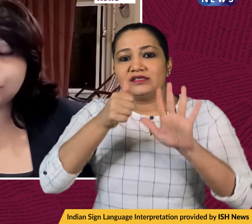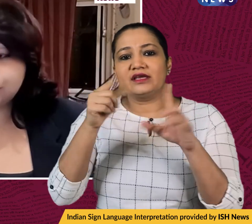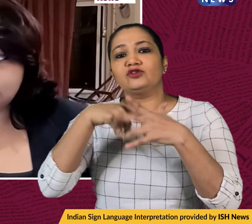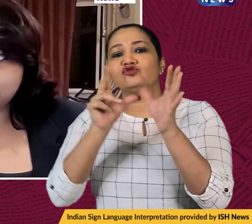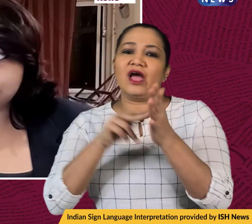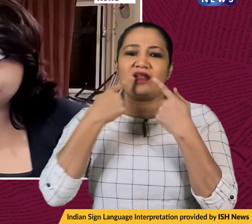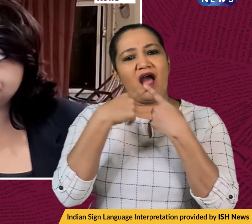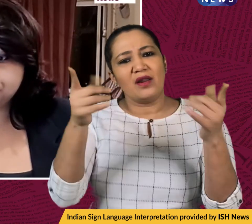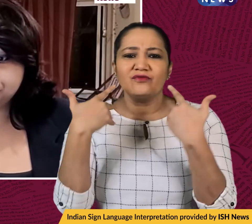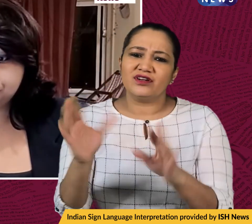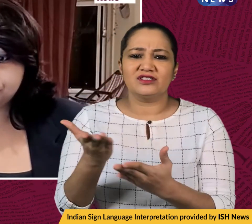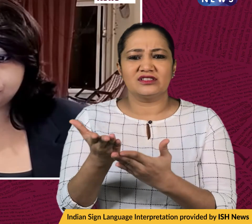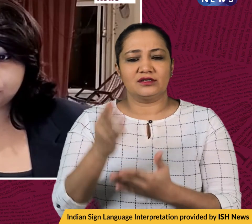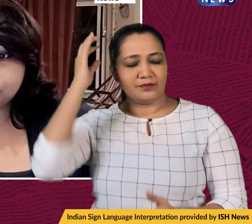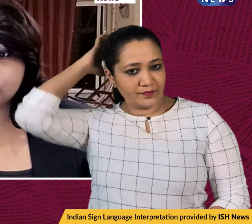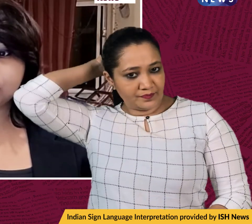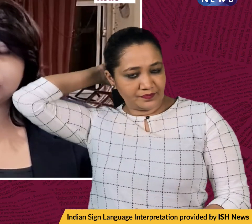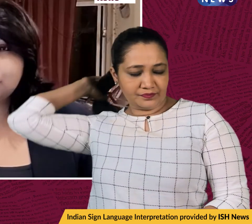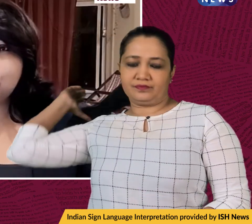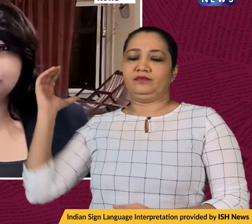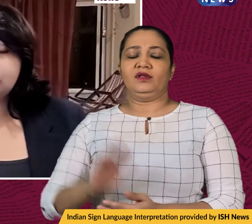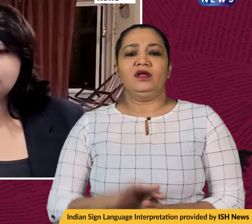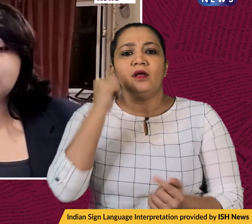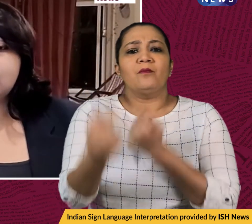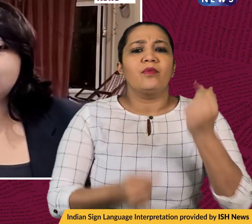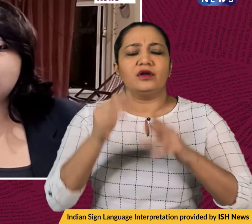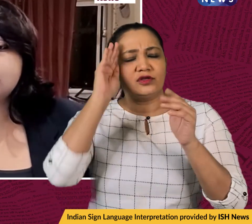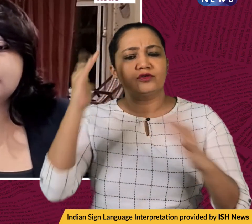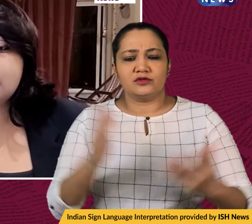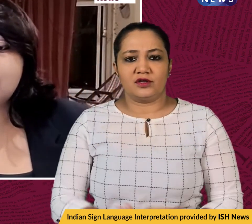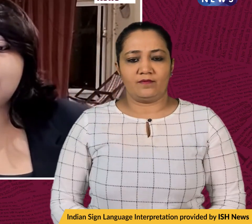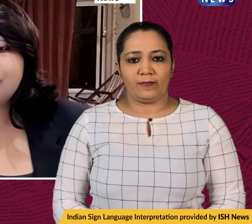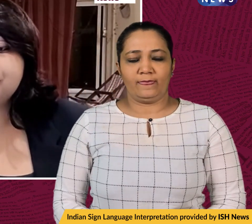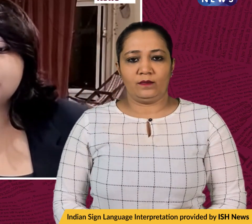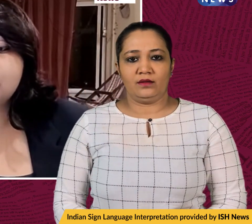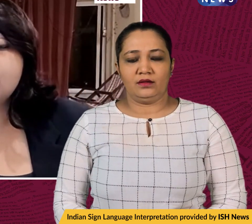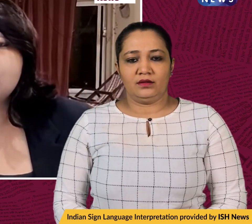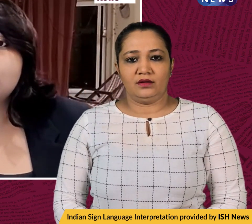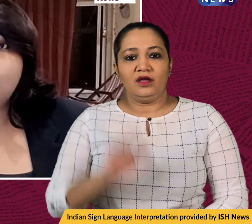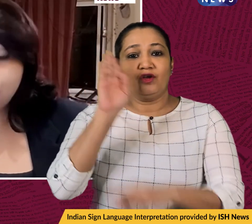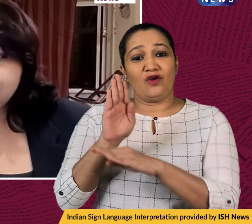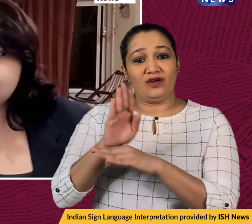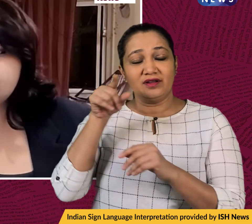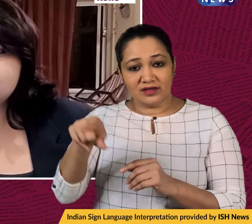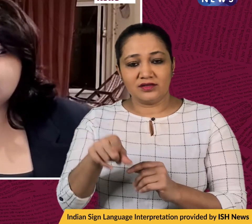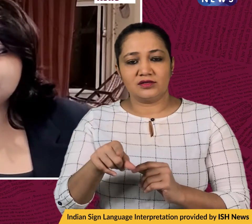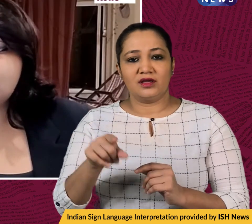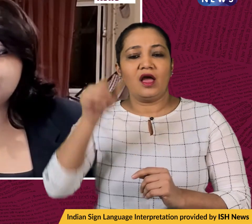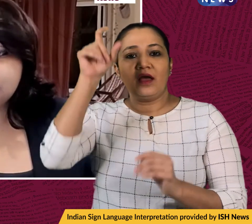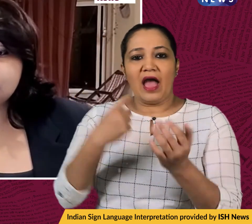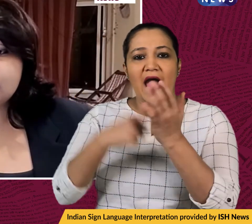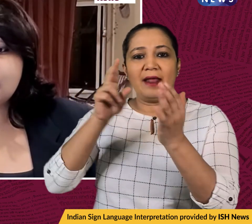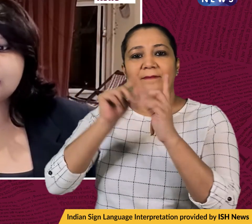6th of January. And some politics now. A day after Congress